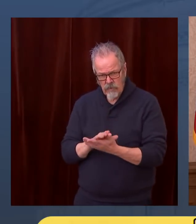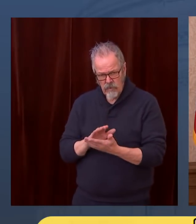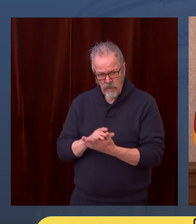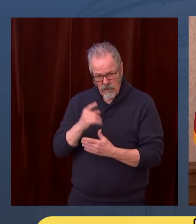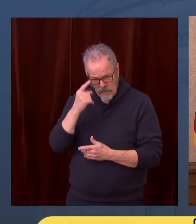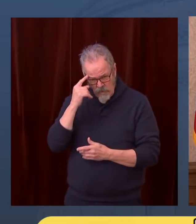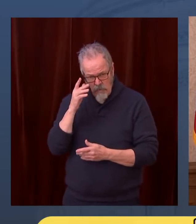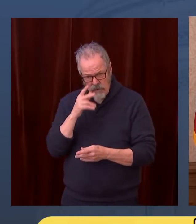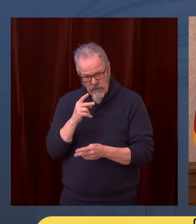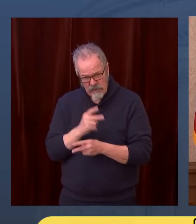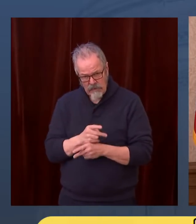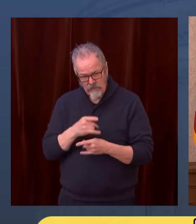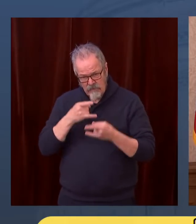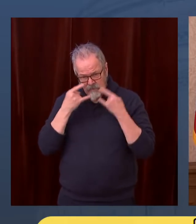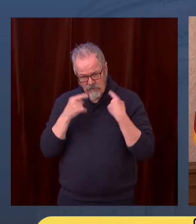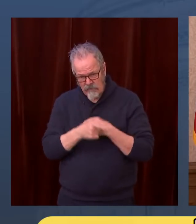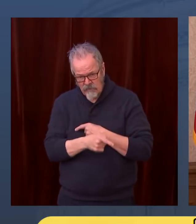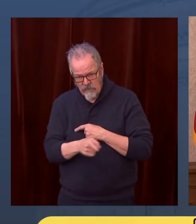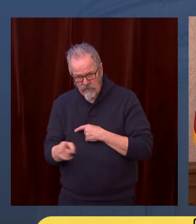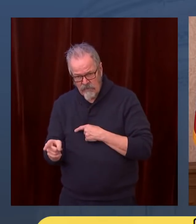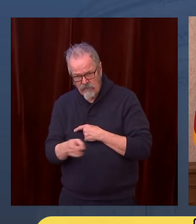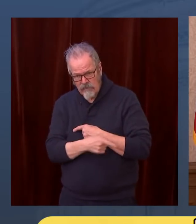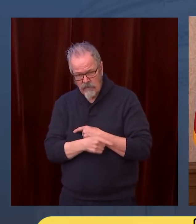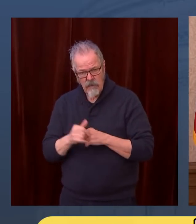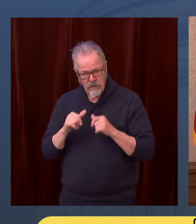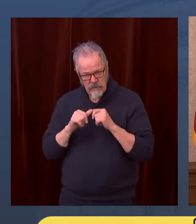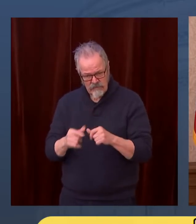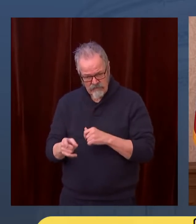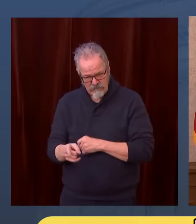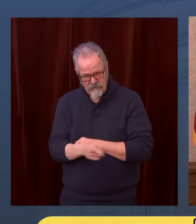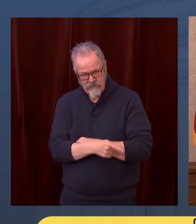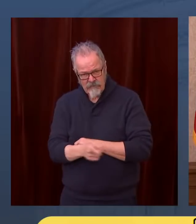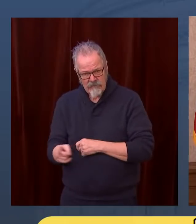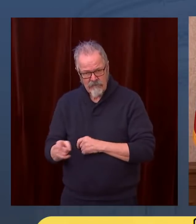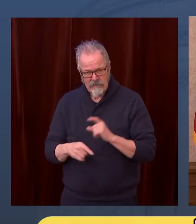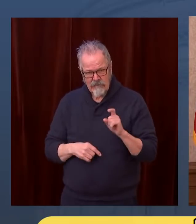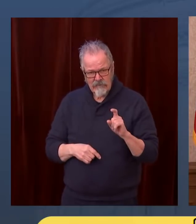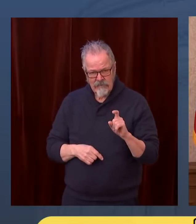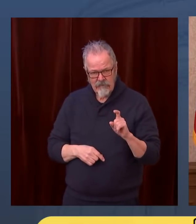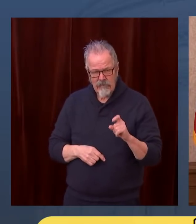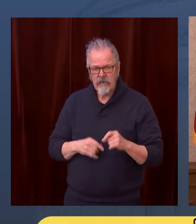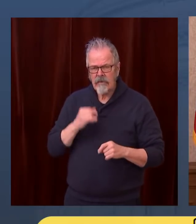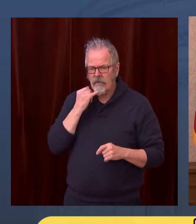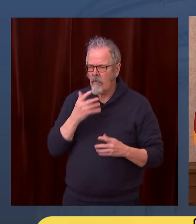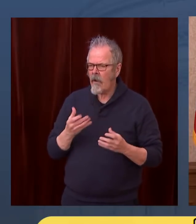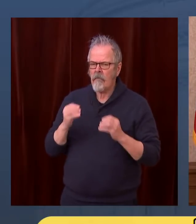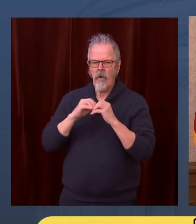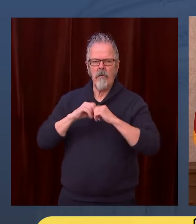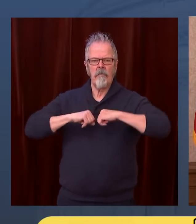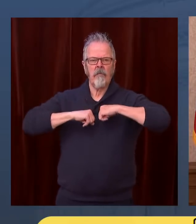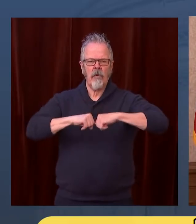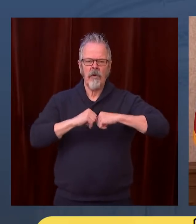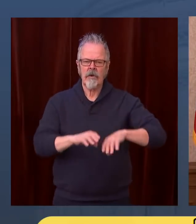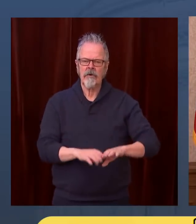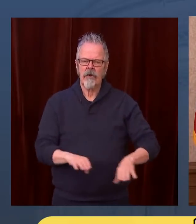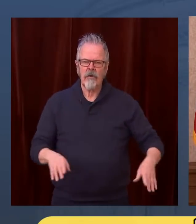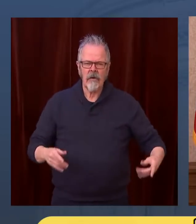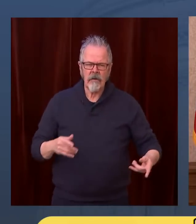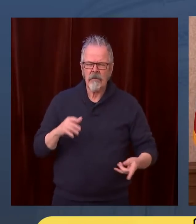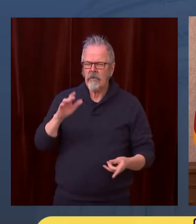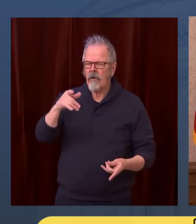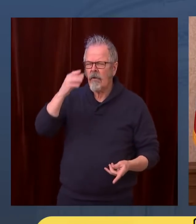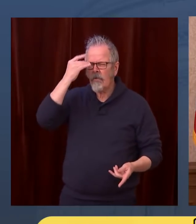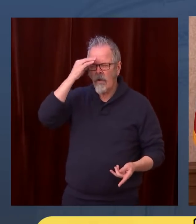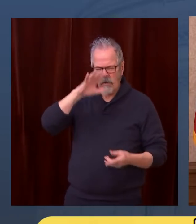community conflicts that school districts might face if they want to maintain more protective requirements? Well,